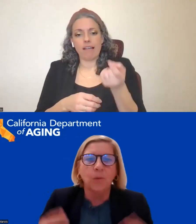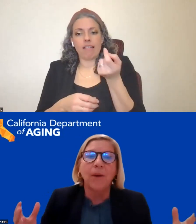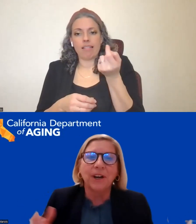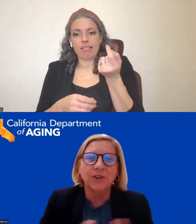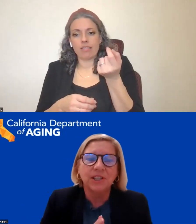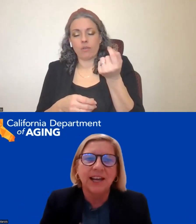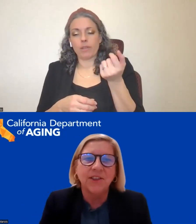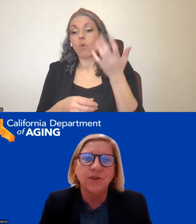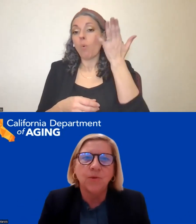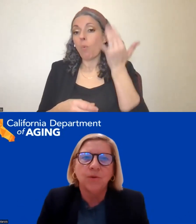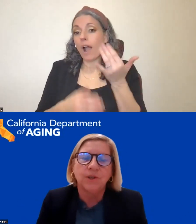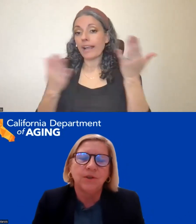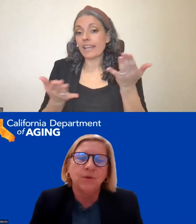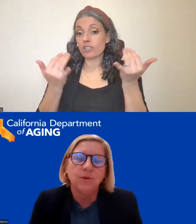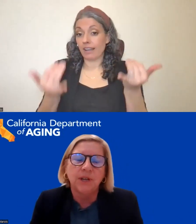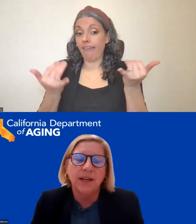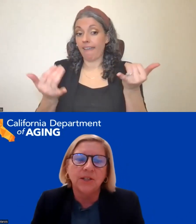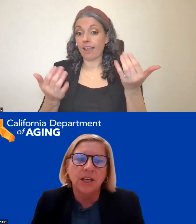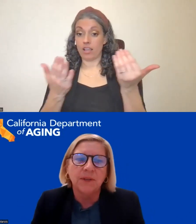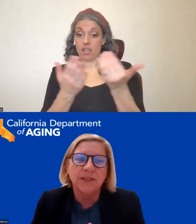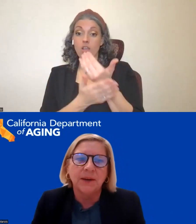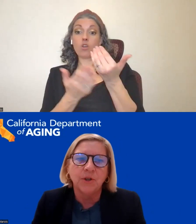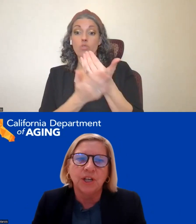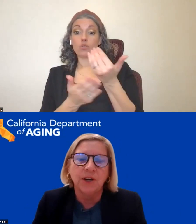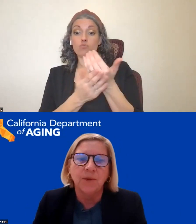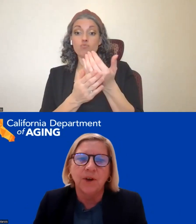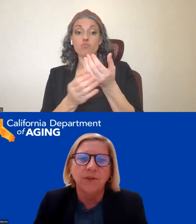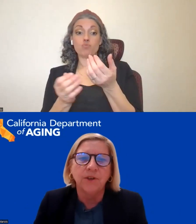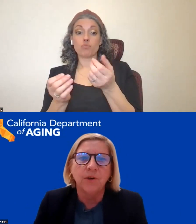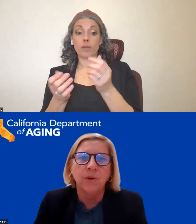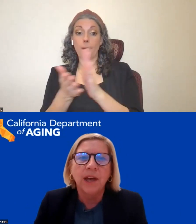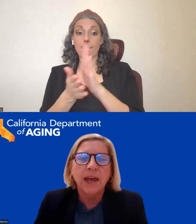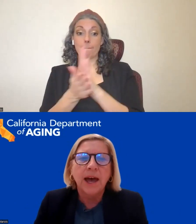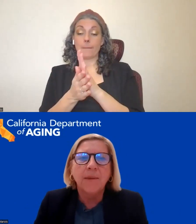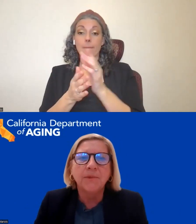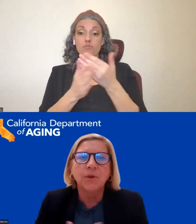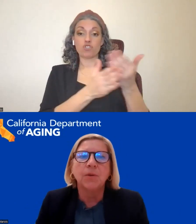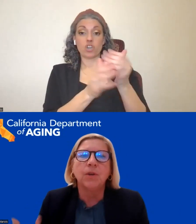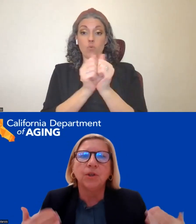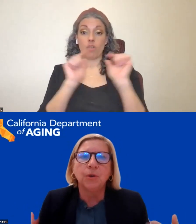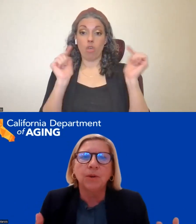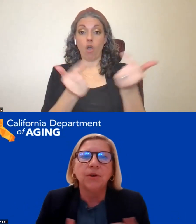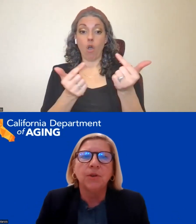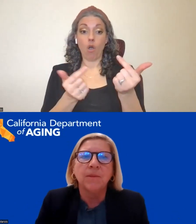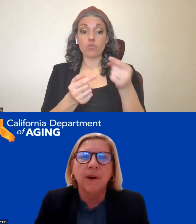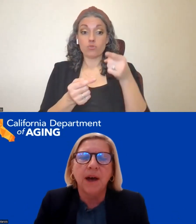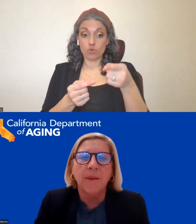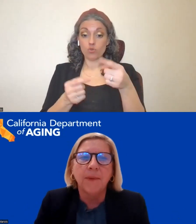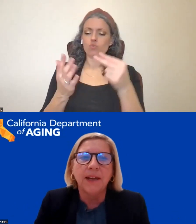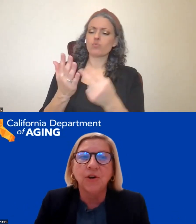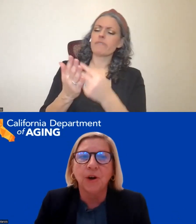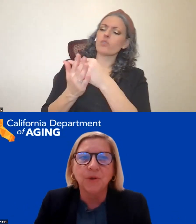about, why we're here today, the new documents that we're sharing with all of you. So that when you review